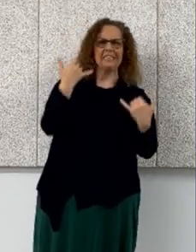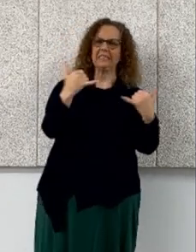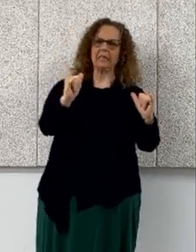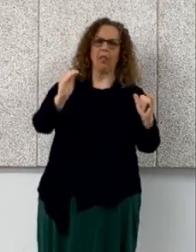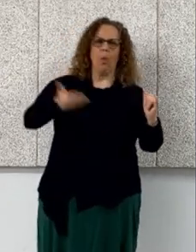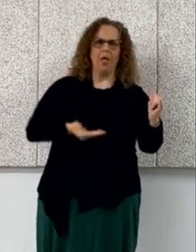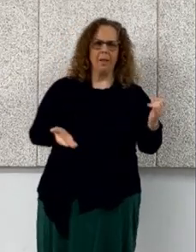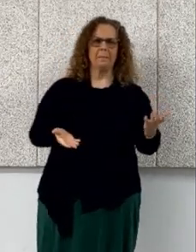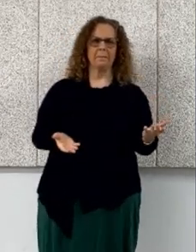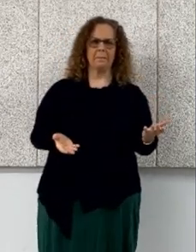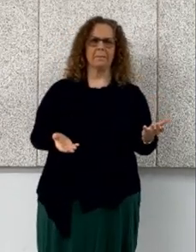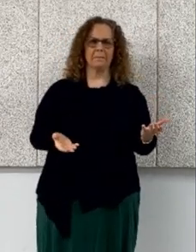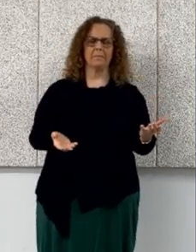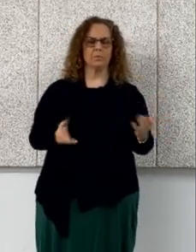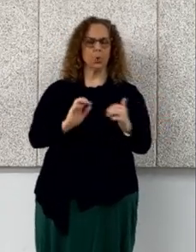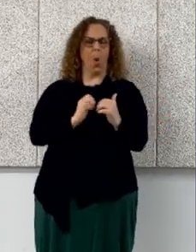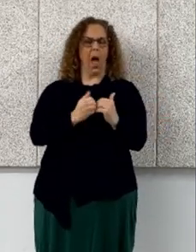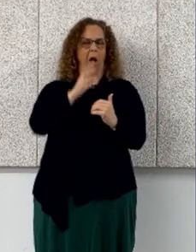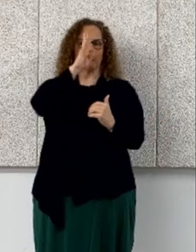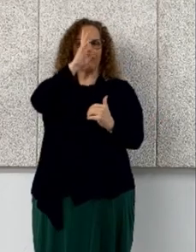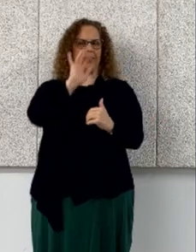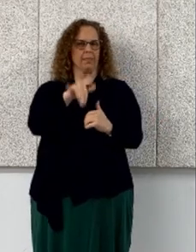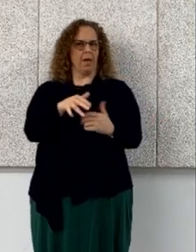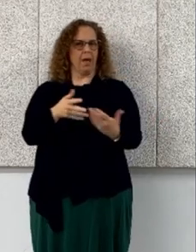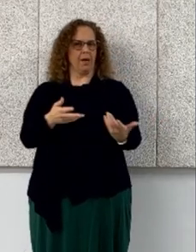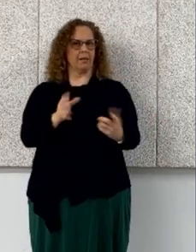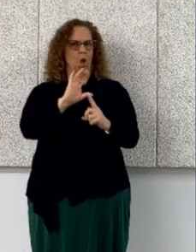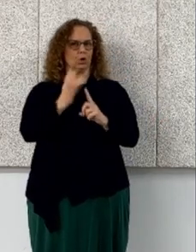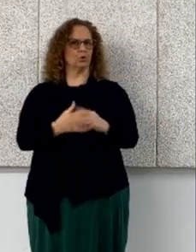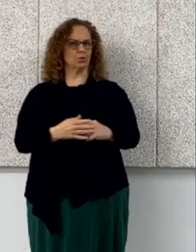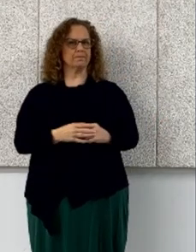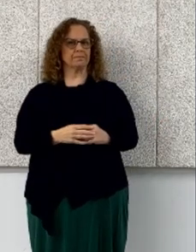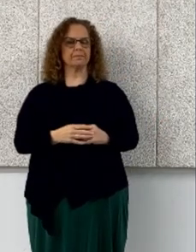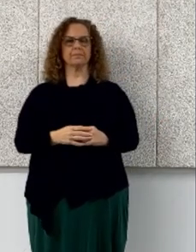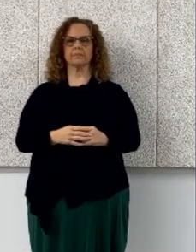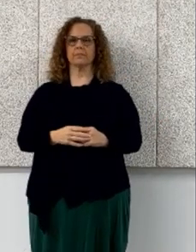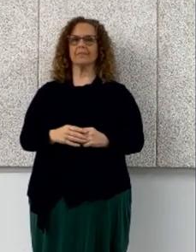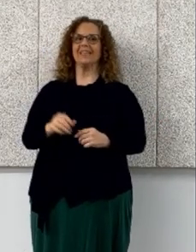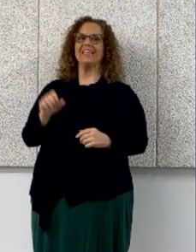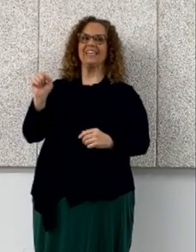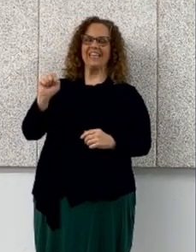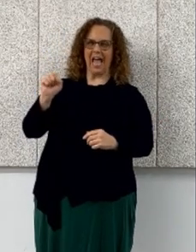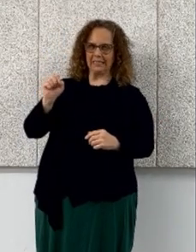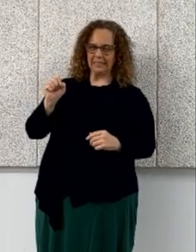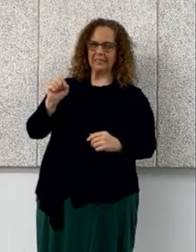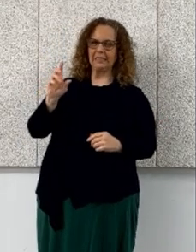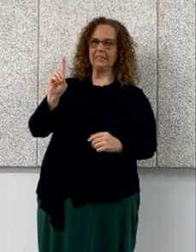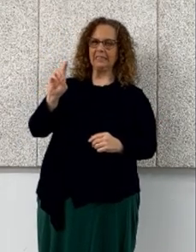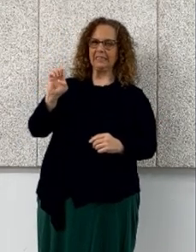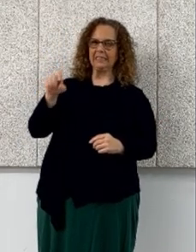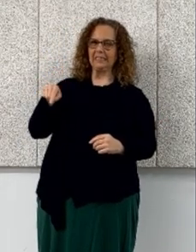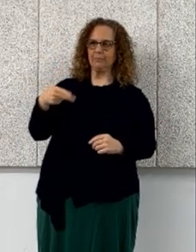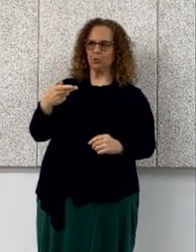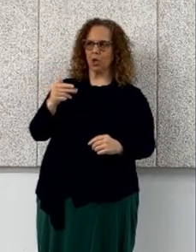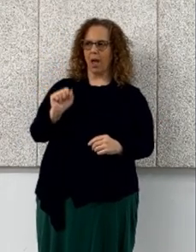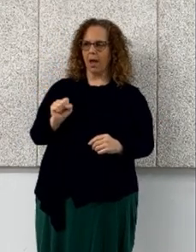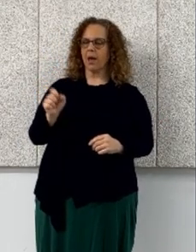welcome. So how you can create the space for that. Yeah. And just to add that it's active, it's not just